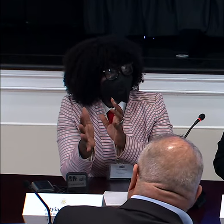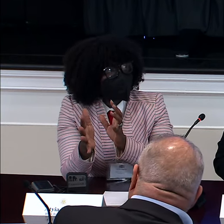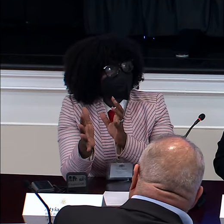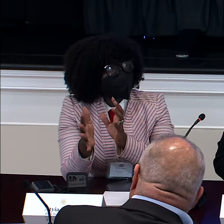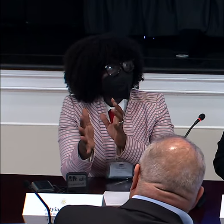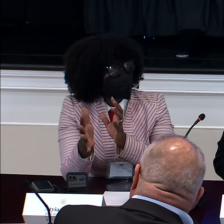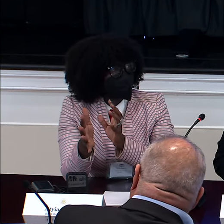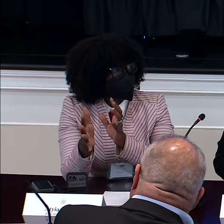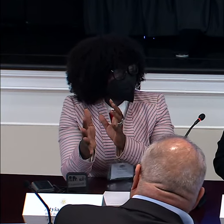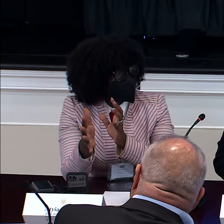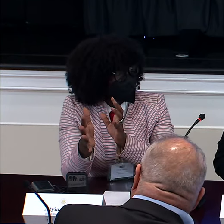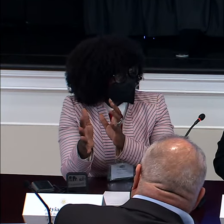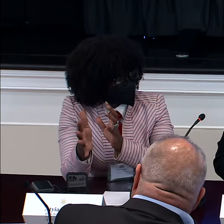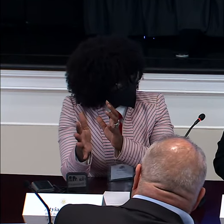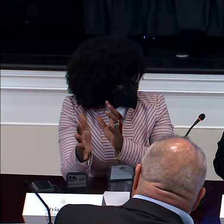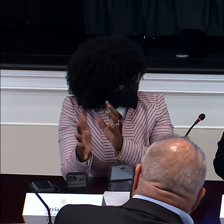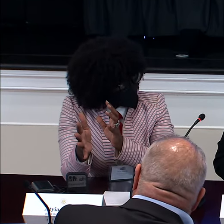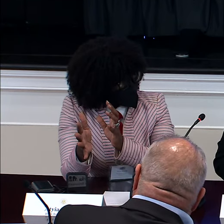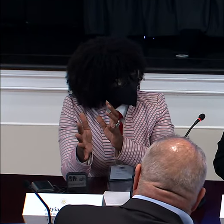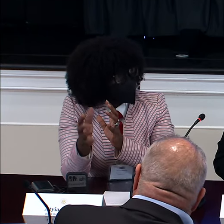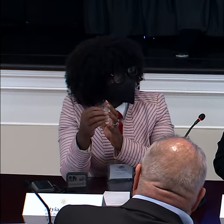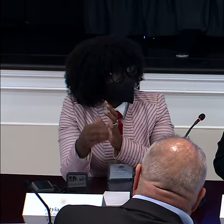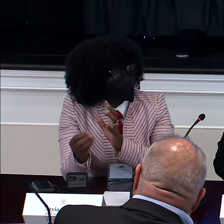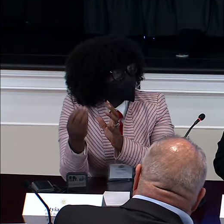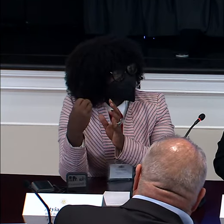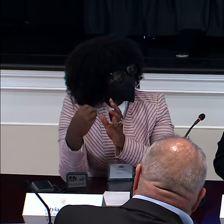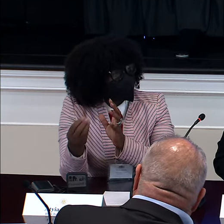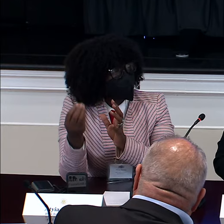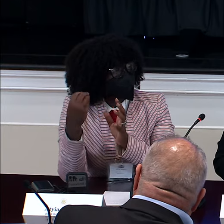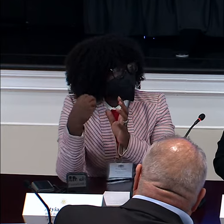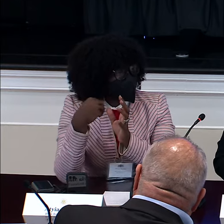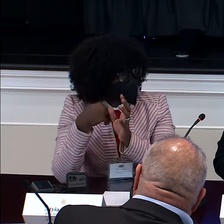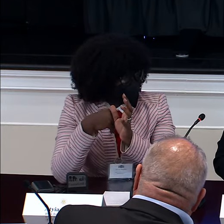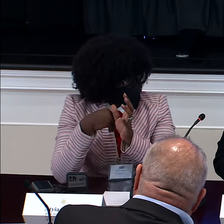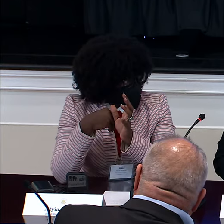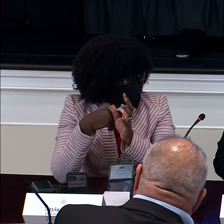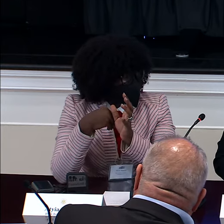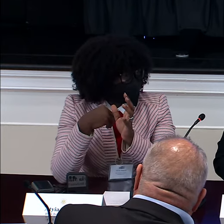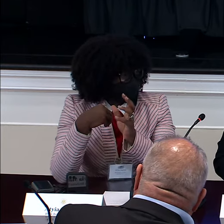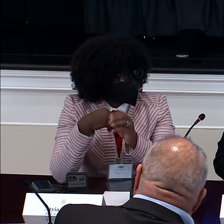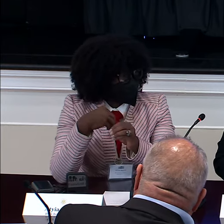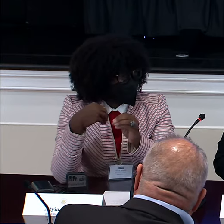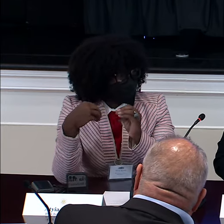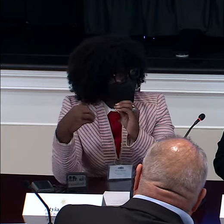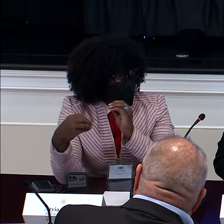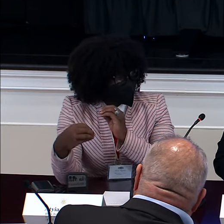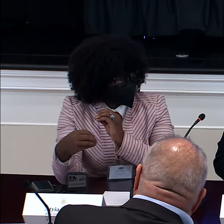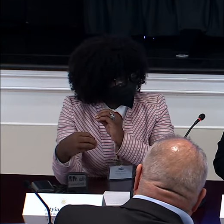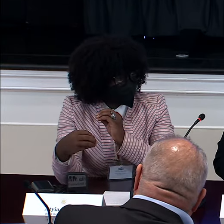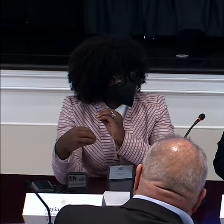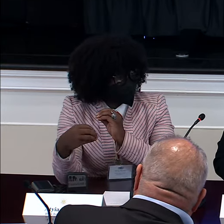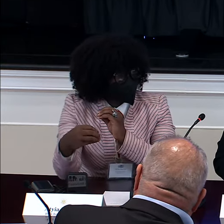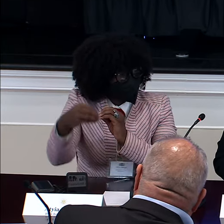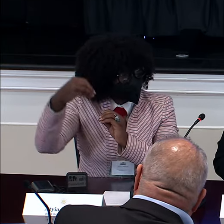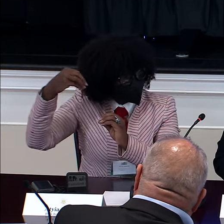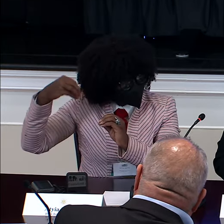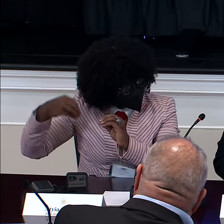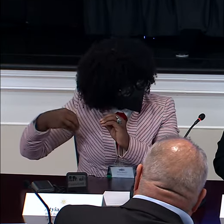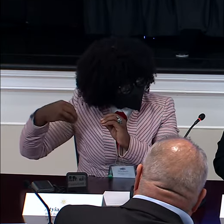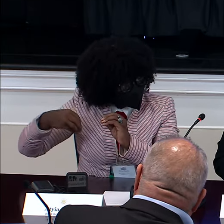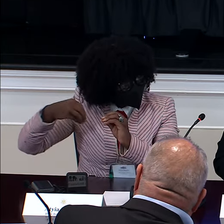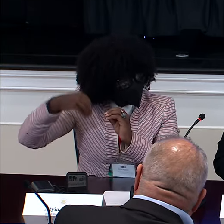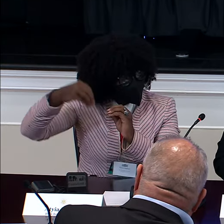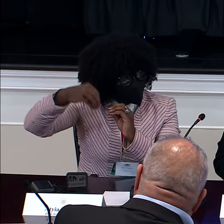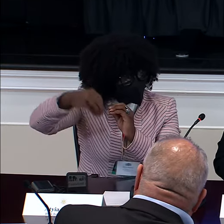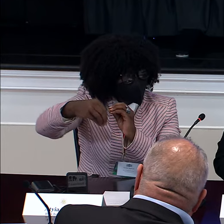implications that we will not be able to recover from if we're not intentional now about how we coordinate with communities on the